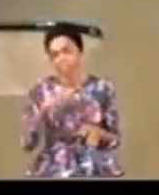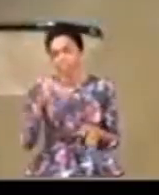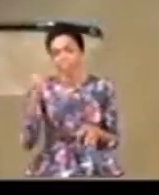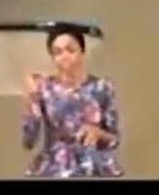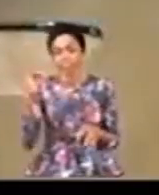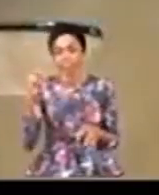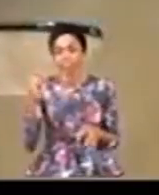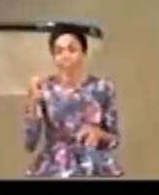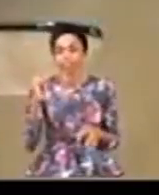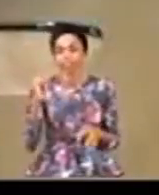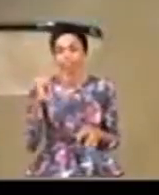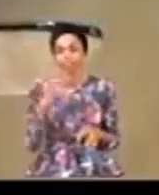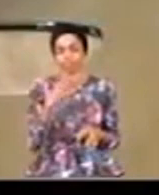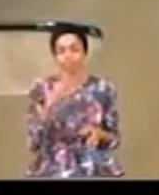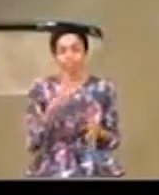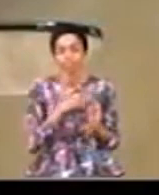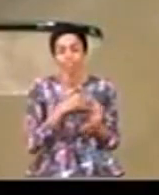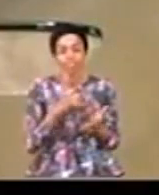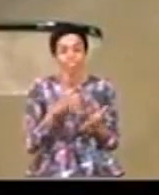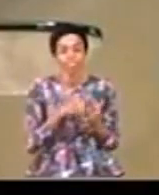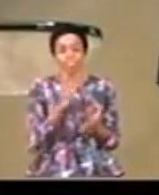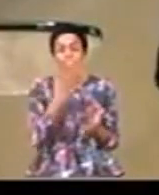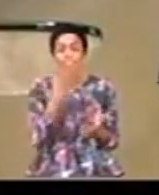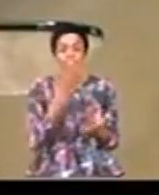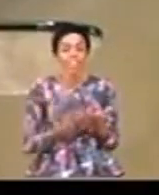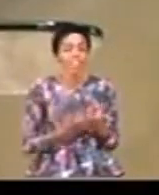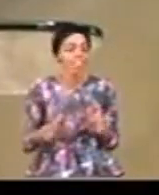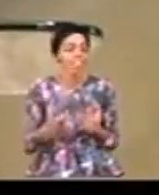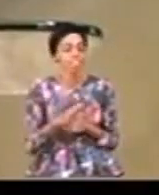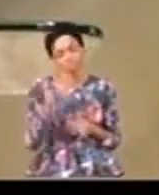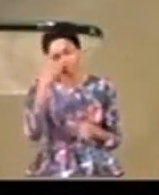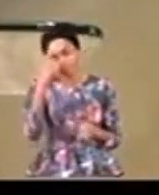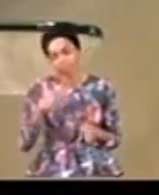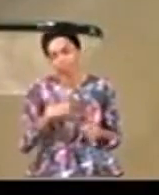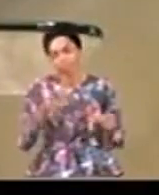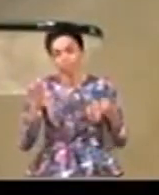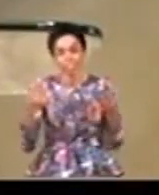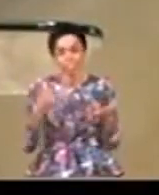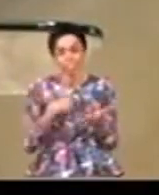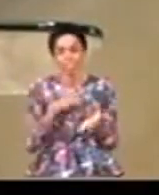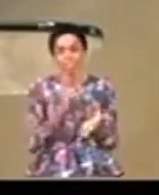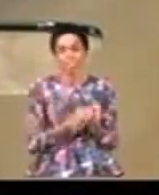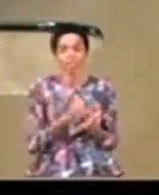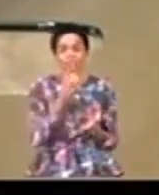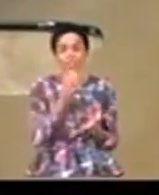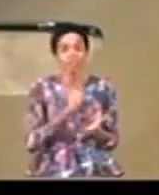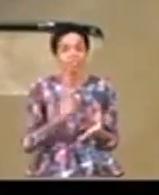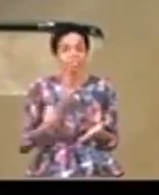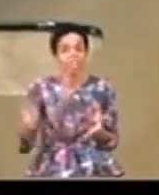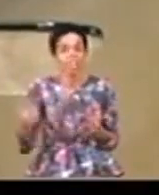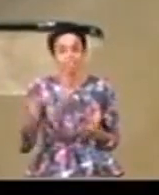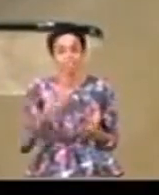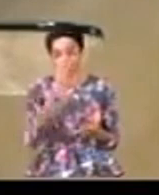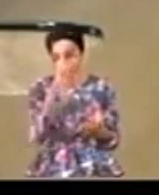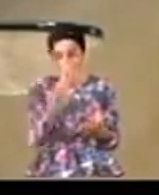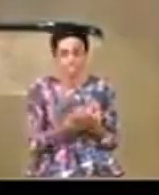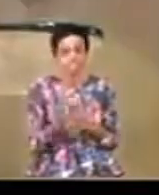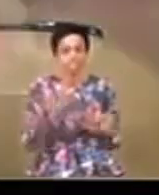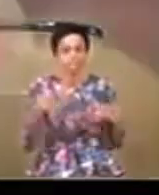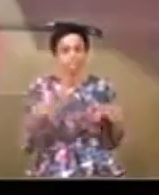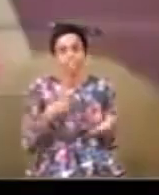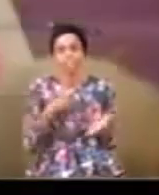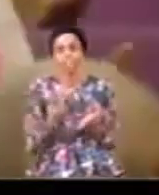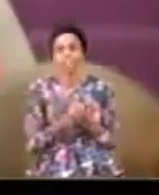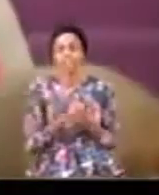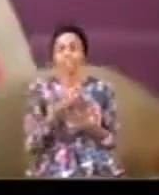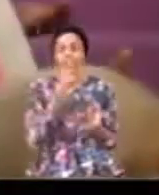It was good for Paul and Silas, Lord. It's good enough for me. Give me that. Give me that.